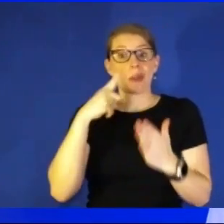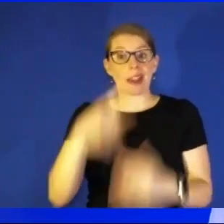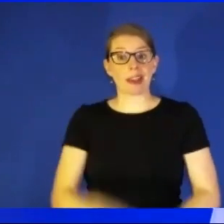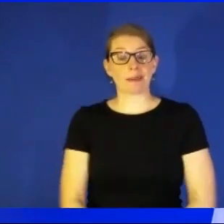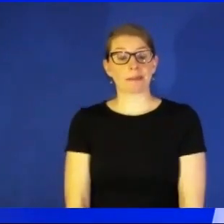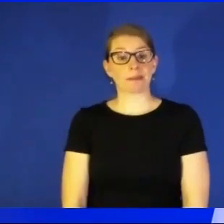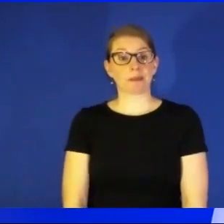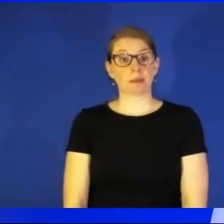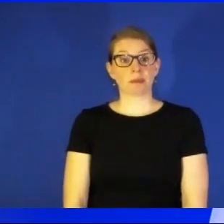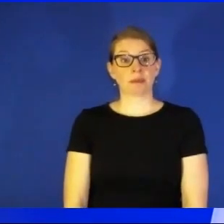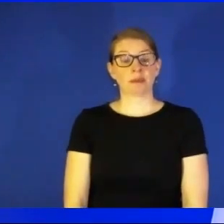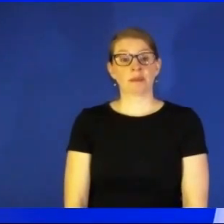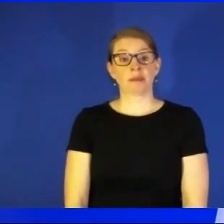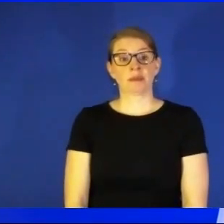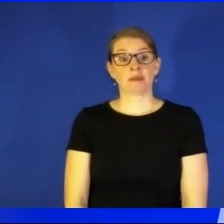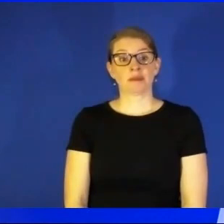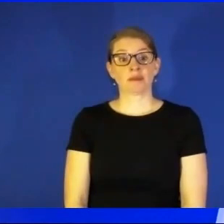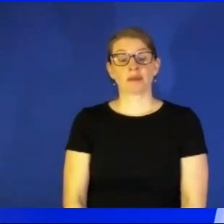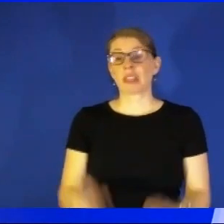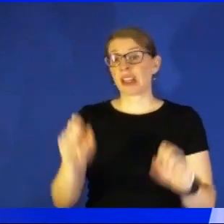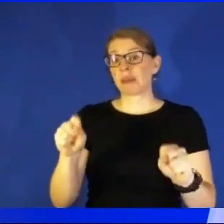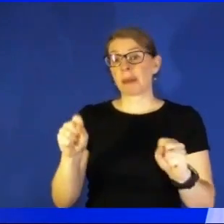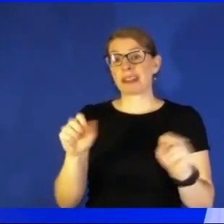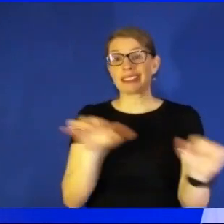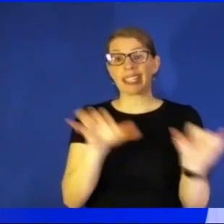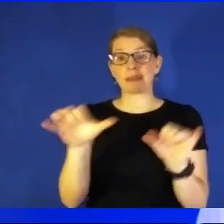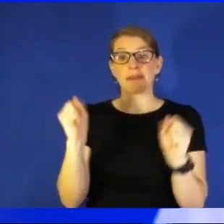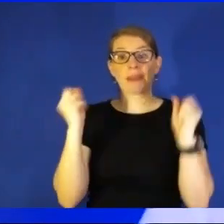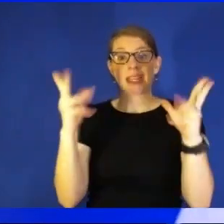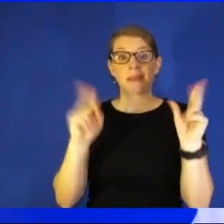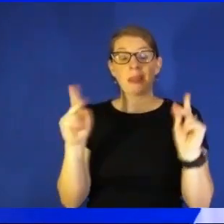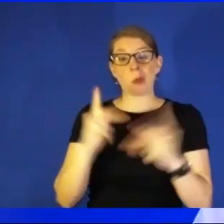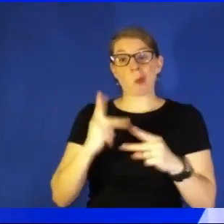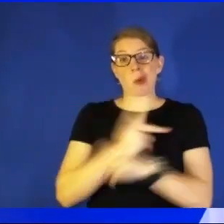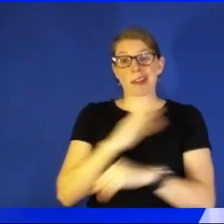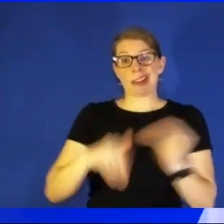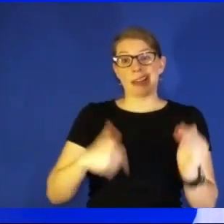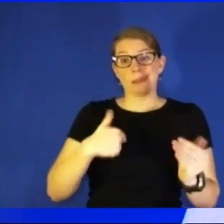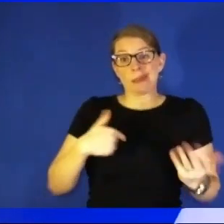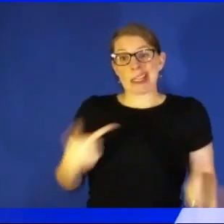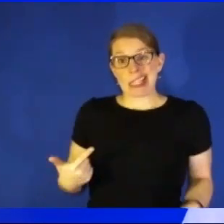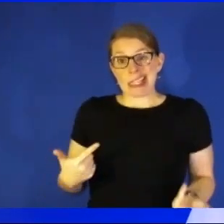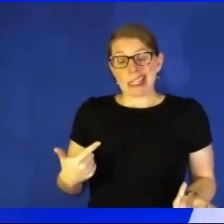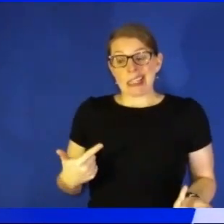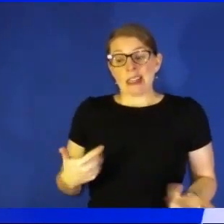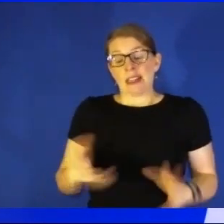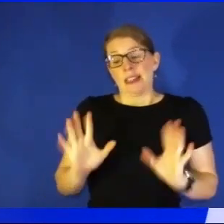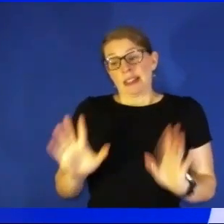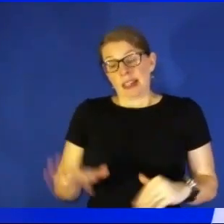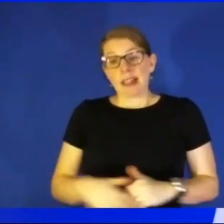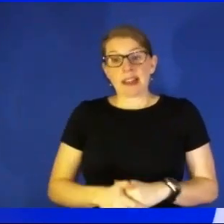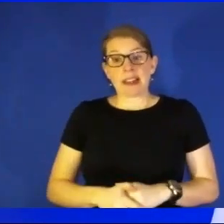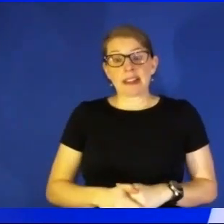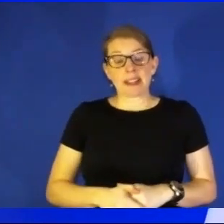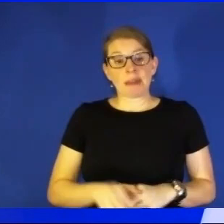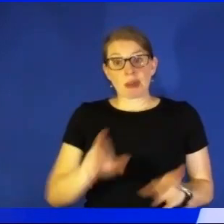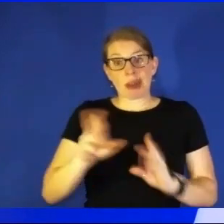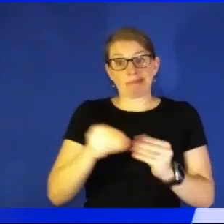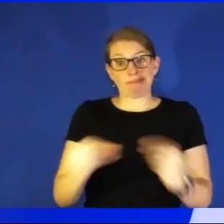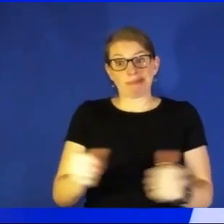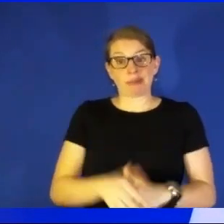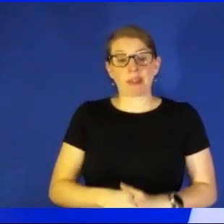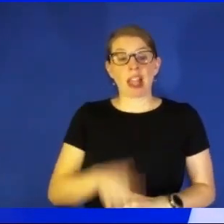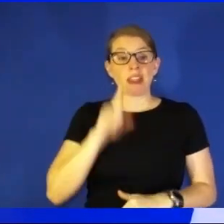years, actually. Right. But probably like a lot of people who've had it a lot worse than I have. So, I think this has been a great